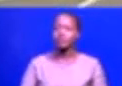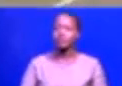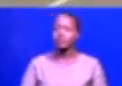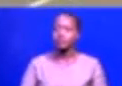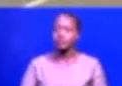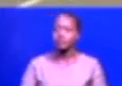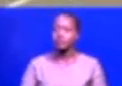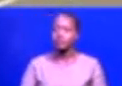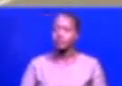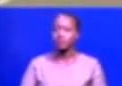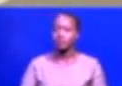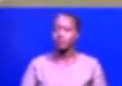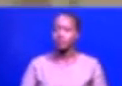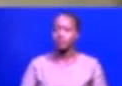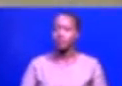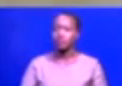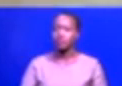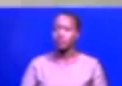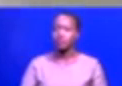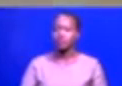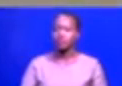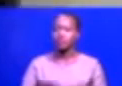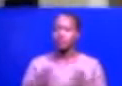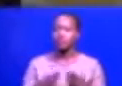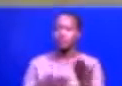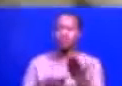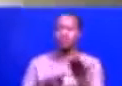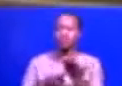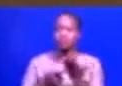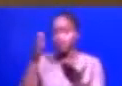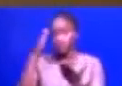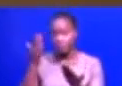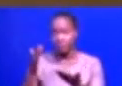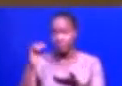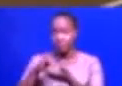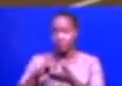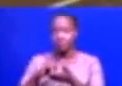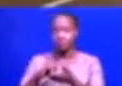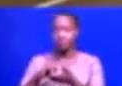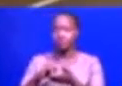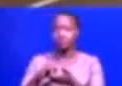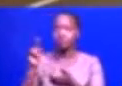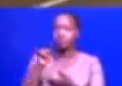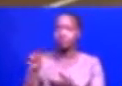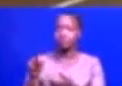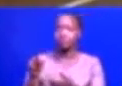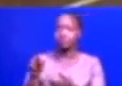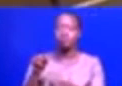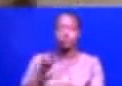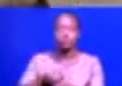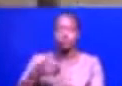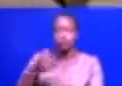Well, we have a bit of people with technical know-how within the federation, and therefore, every time